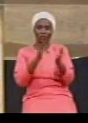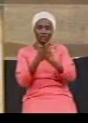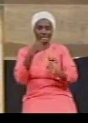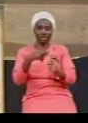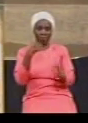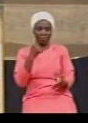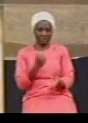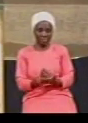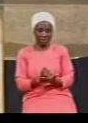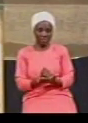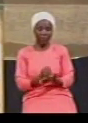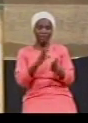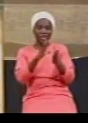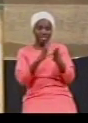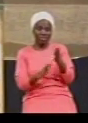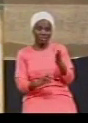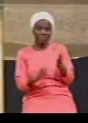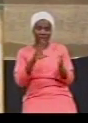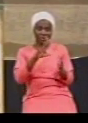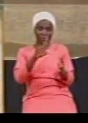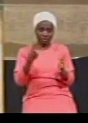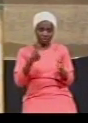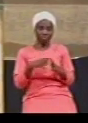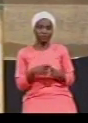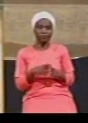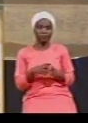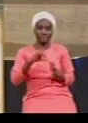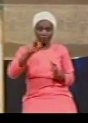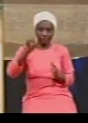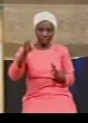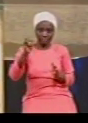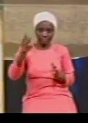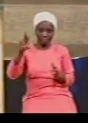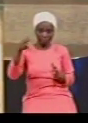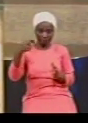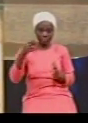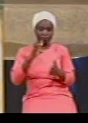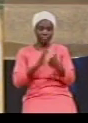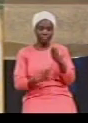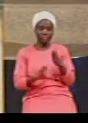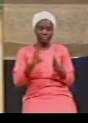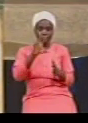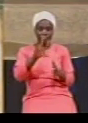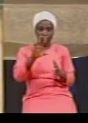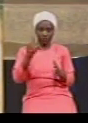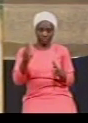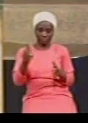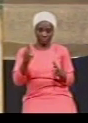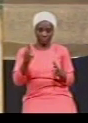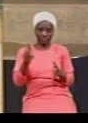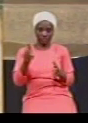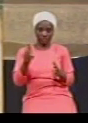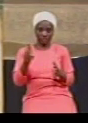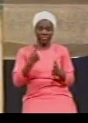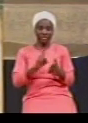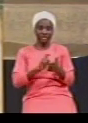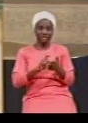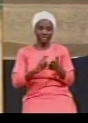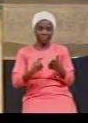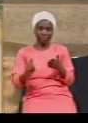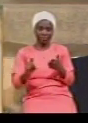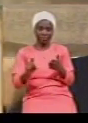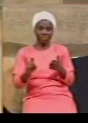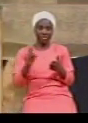31 of Jeremiah. Jeremiah chapter 31. And I'm reading here from